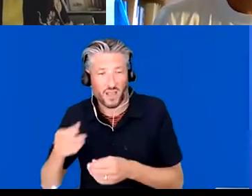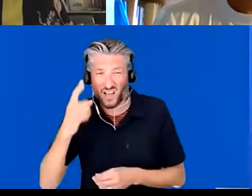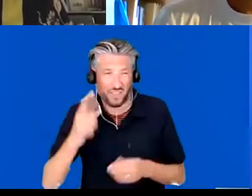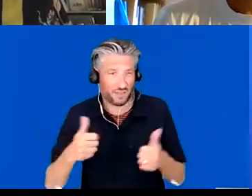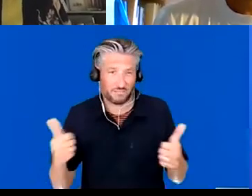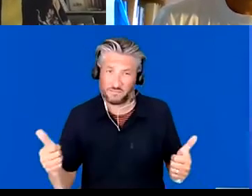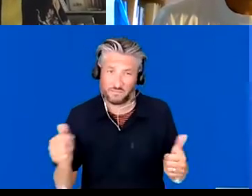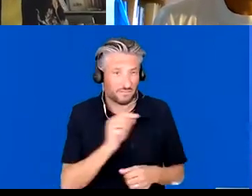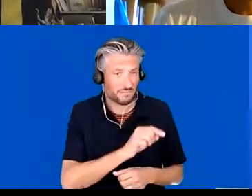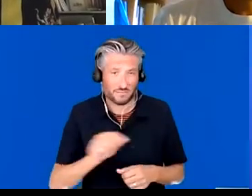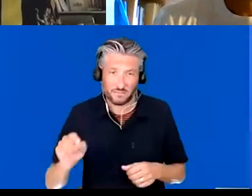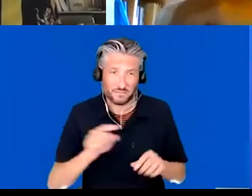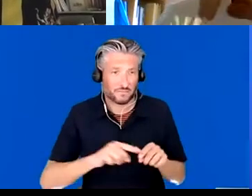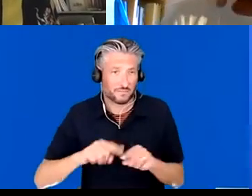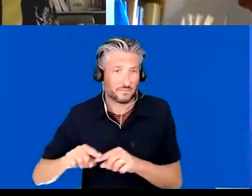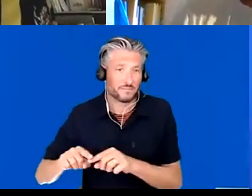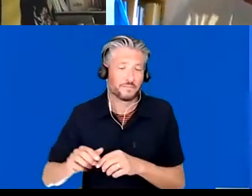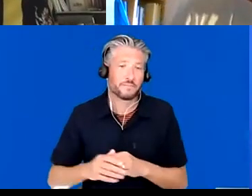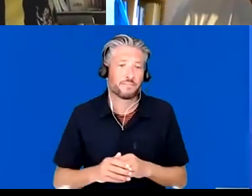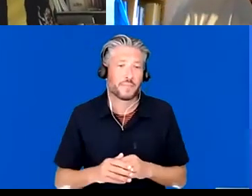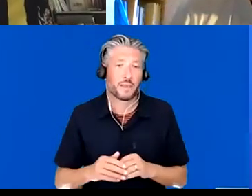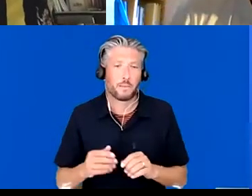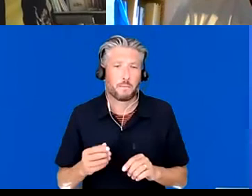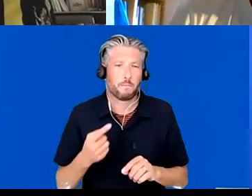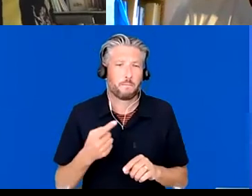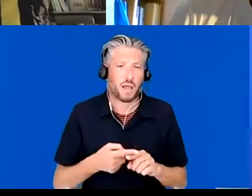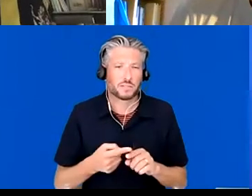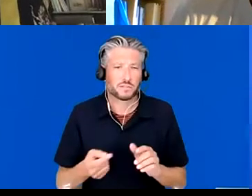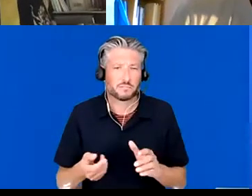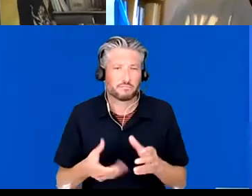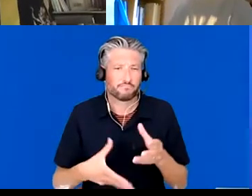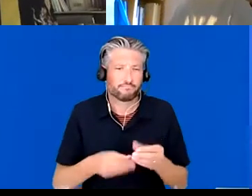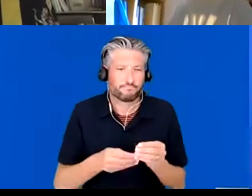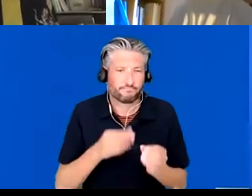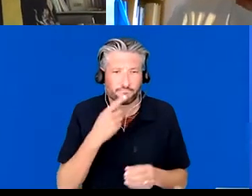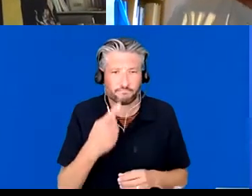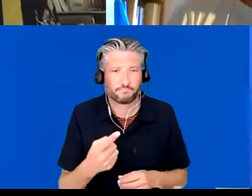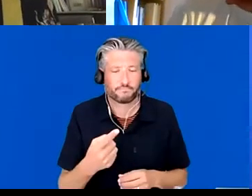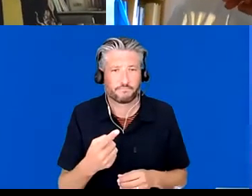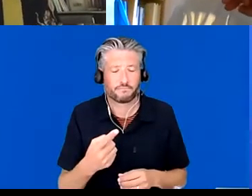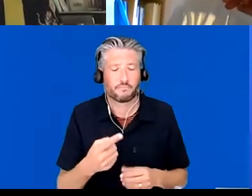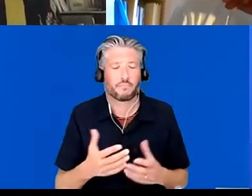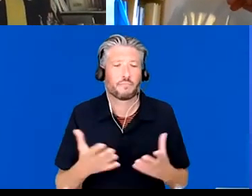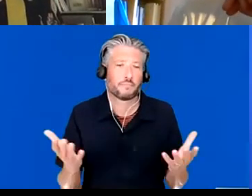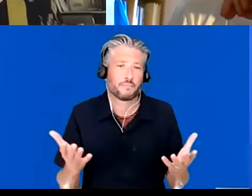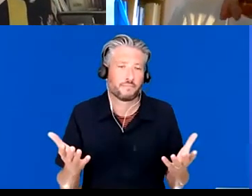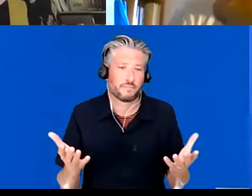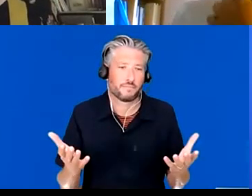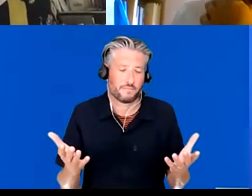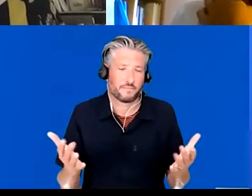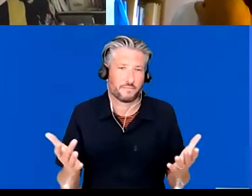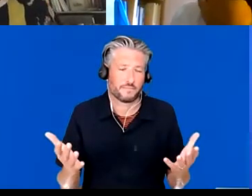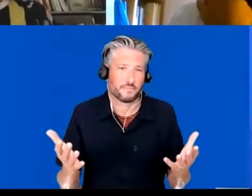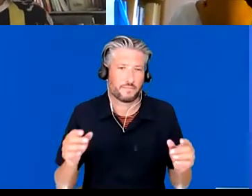other thing I wanted to mention is that, of course, with regard